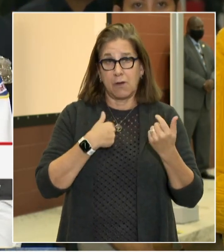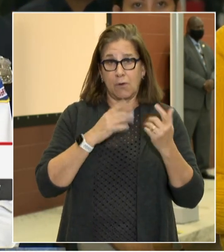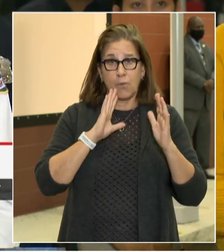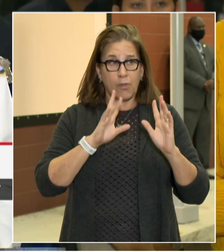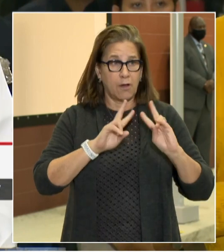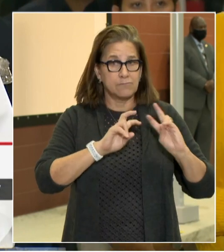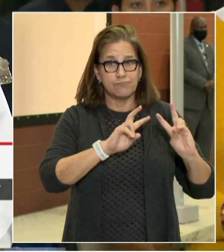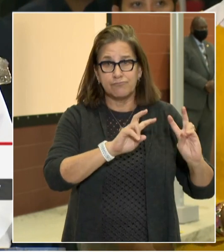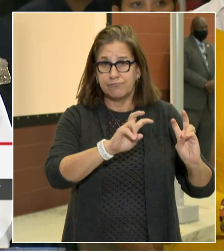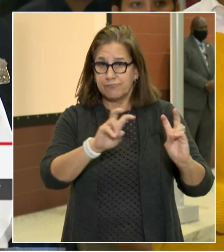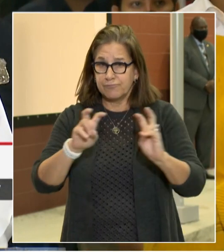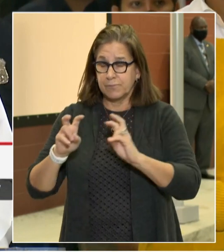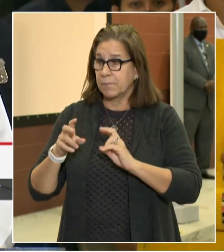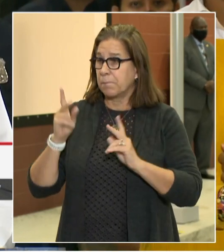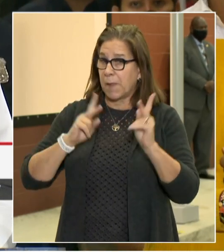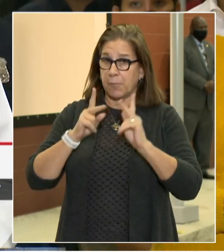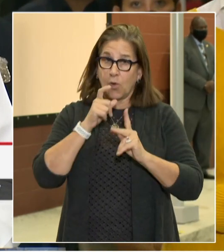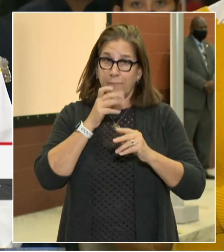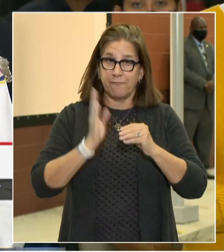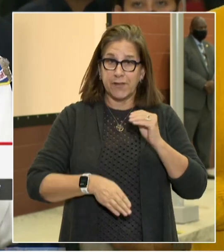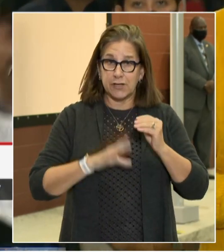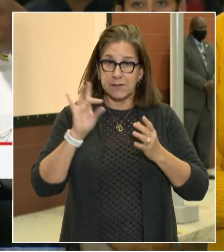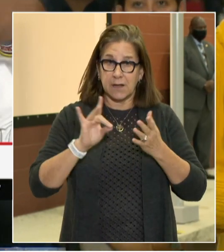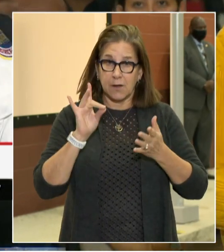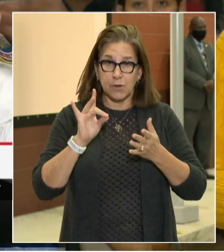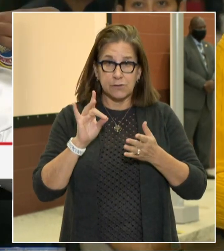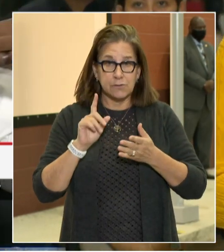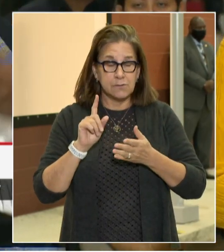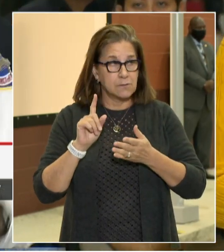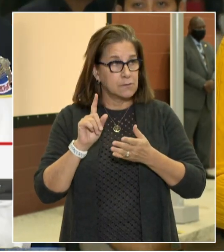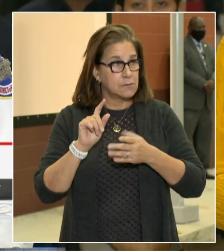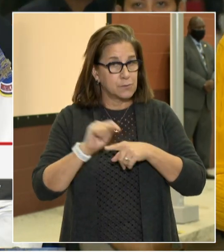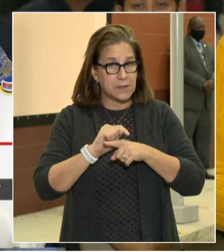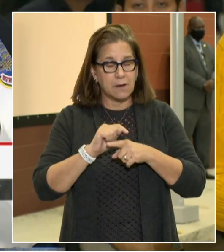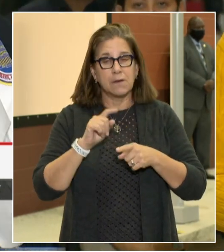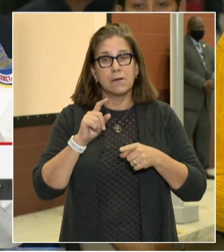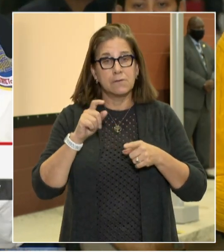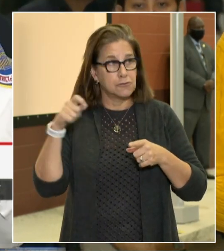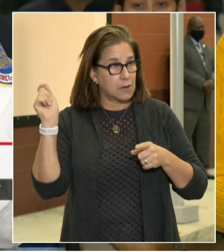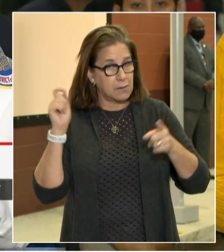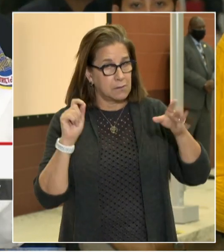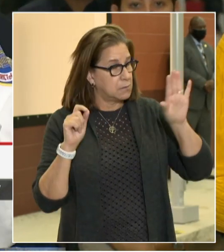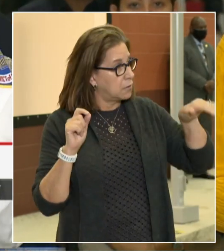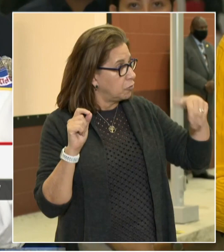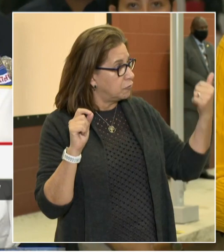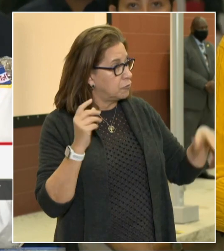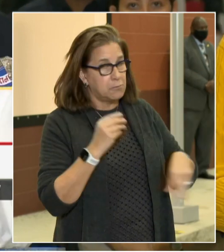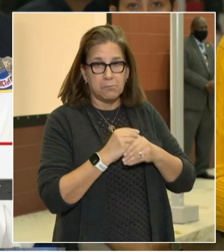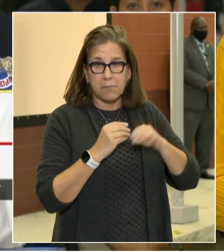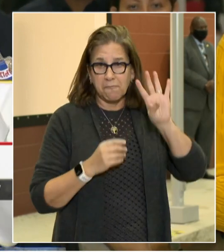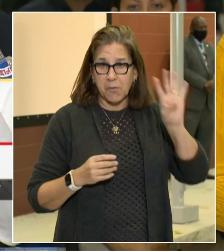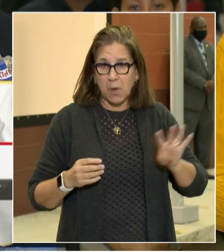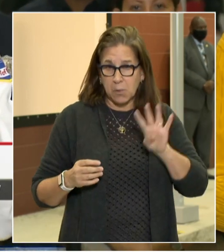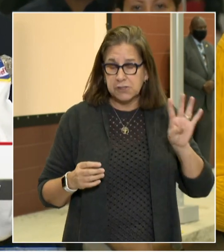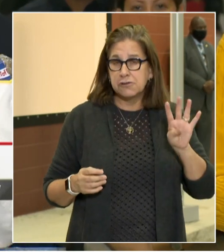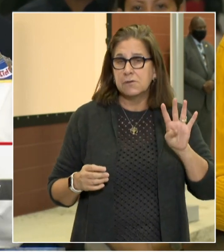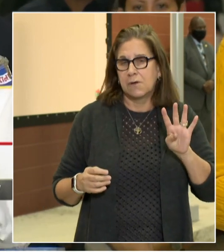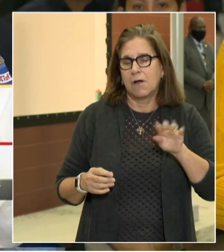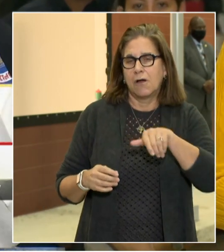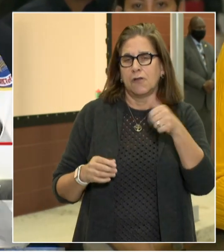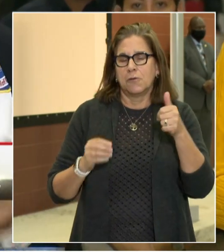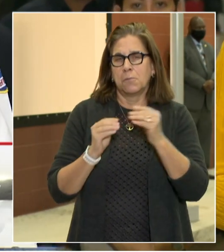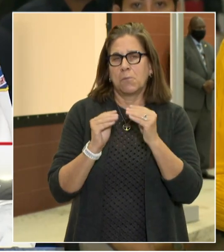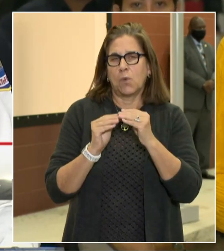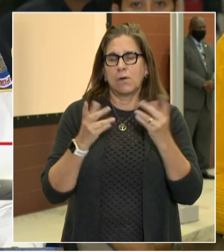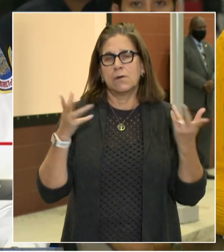retraining component that's maybe 4 hours later on? But we'll assess that as we move along. But right now, the goal is to get all of the members trained through the